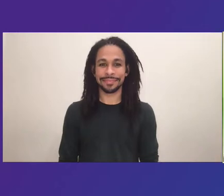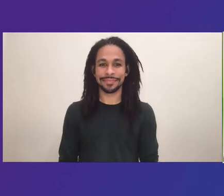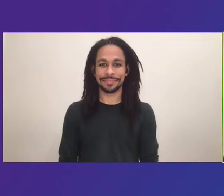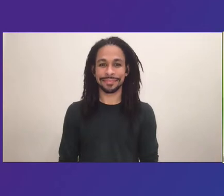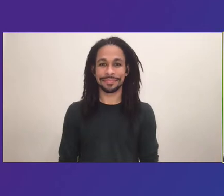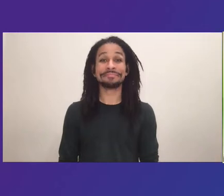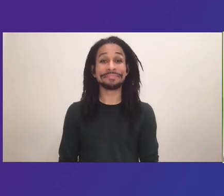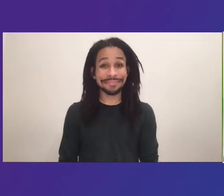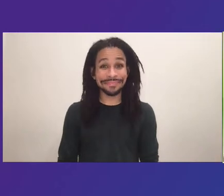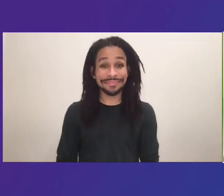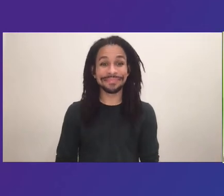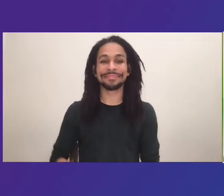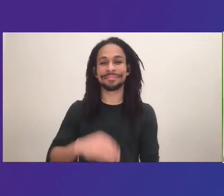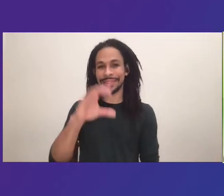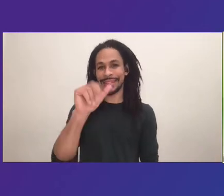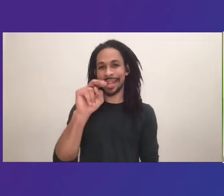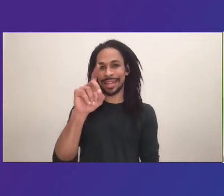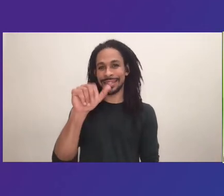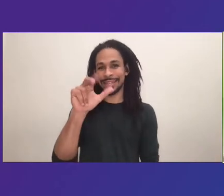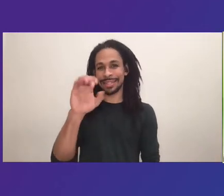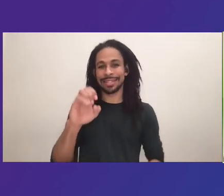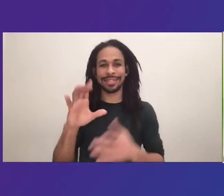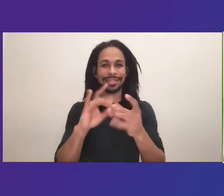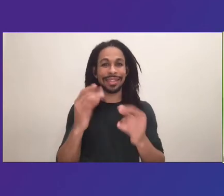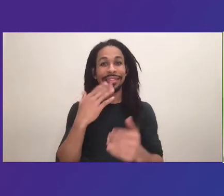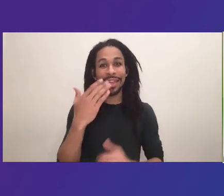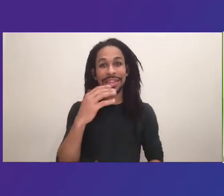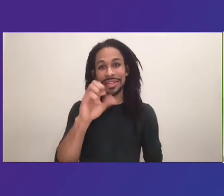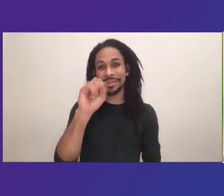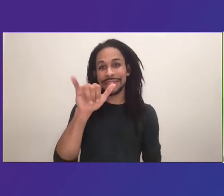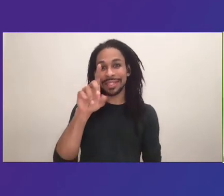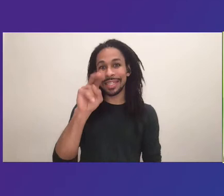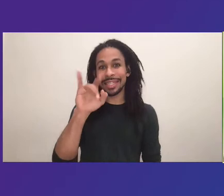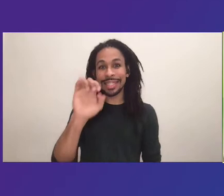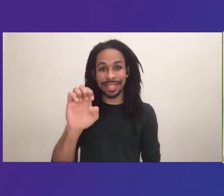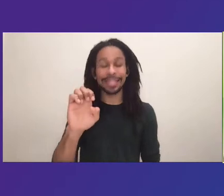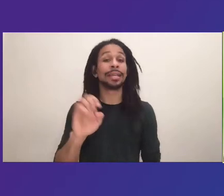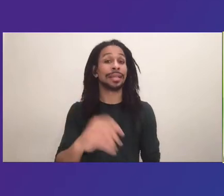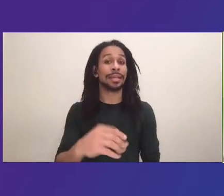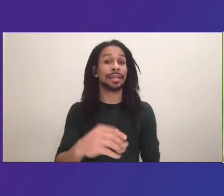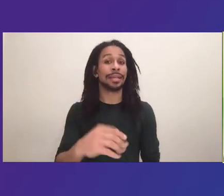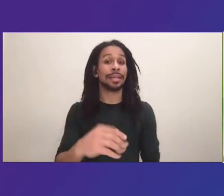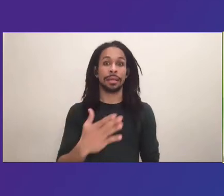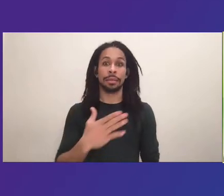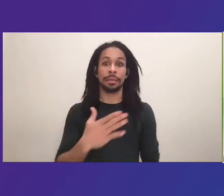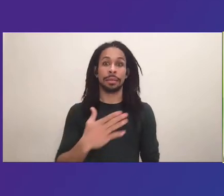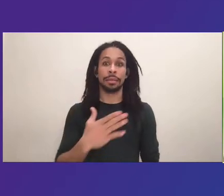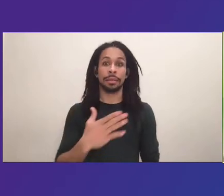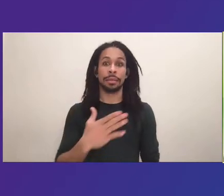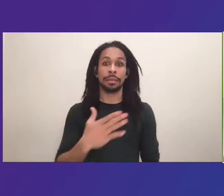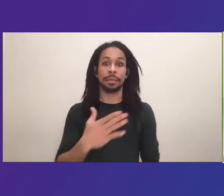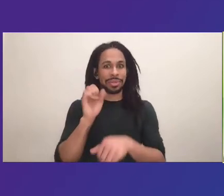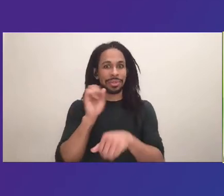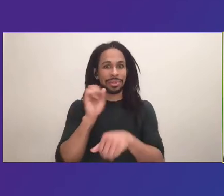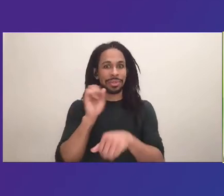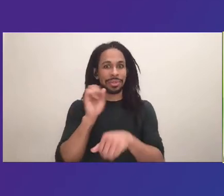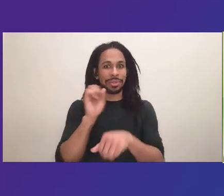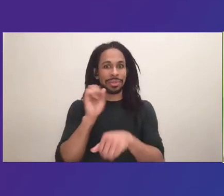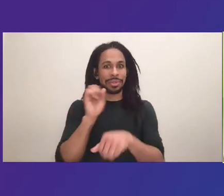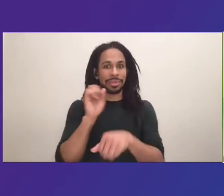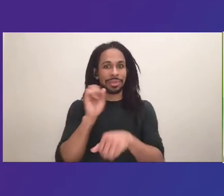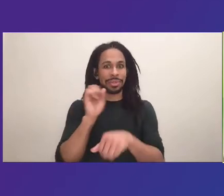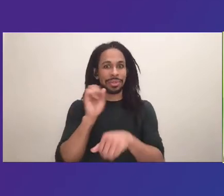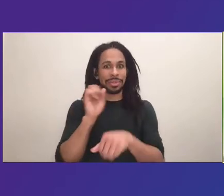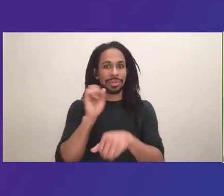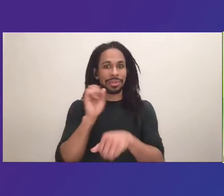Thank you, Sydney. It was my honor to work with this stellar group of dance workers and leaders to plan the